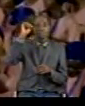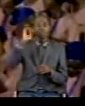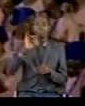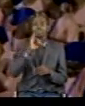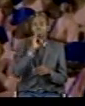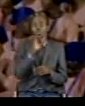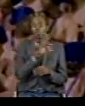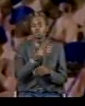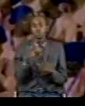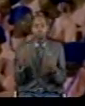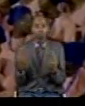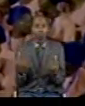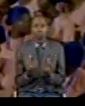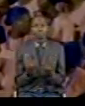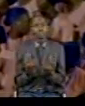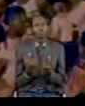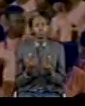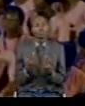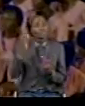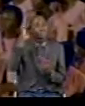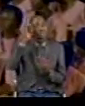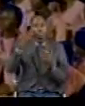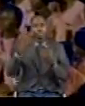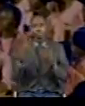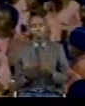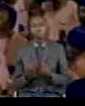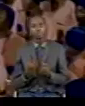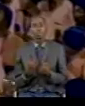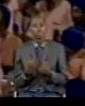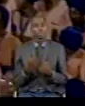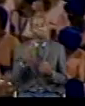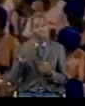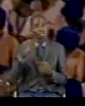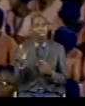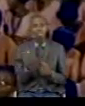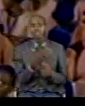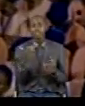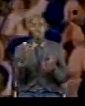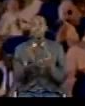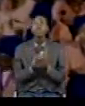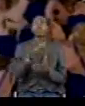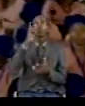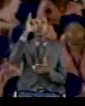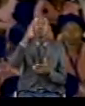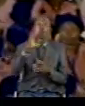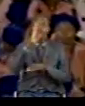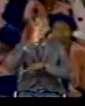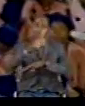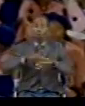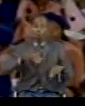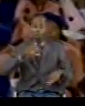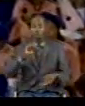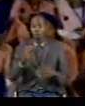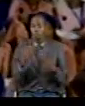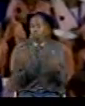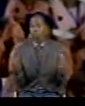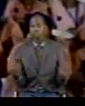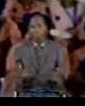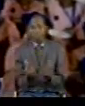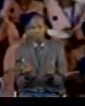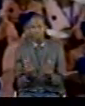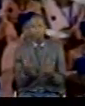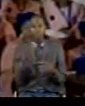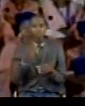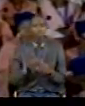sin. It comes anything that God calls sin. In your